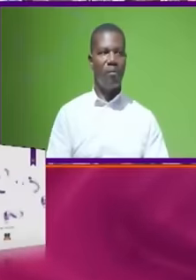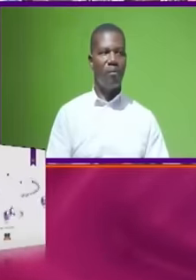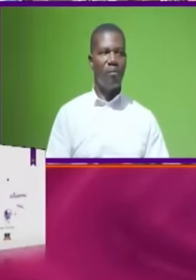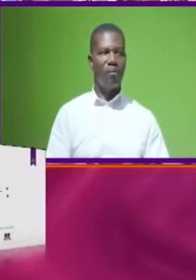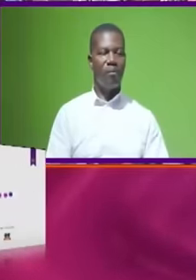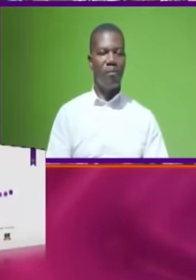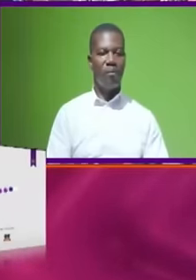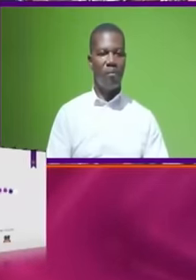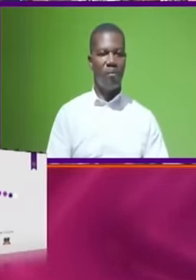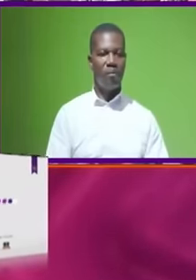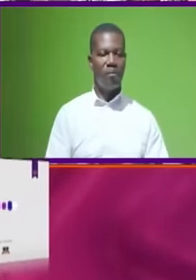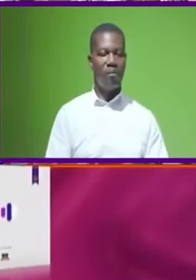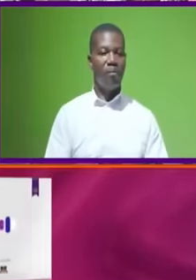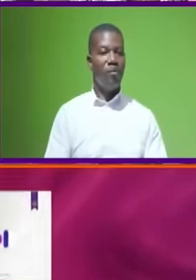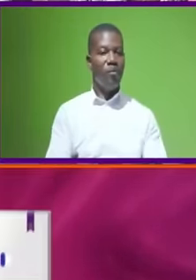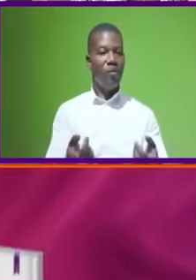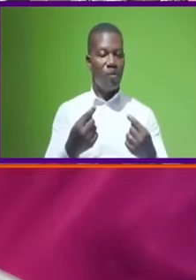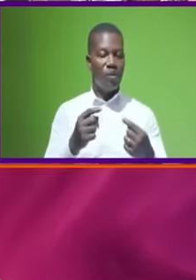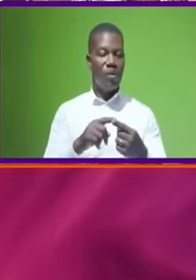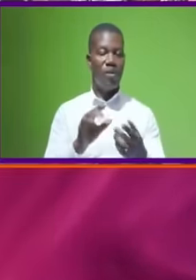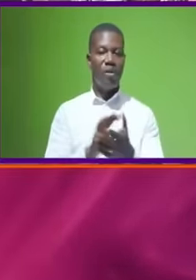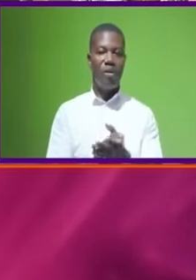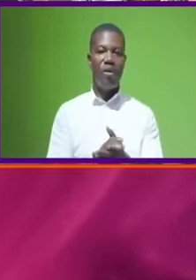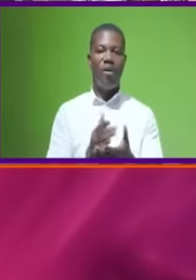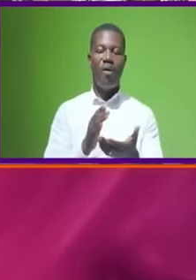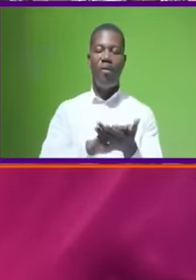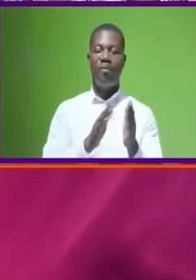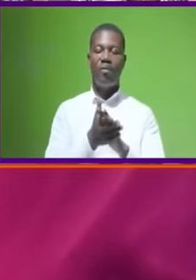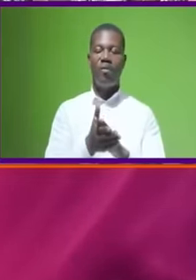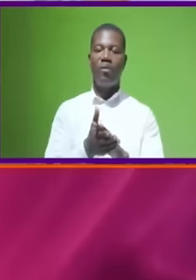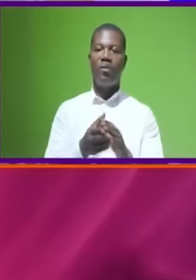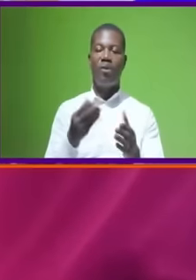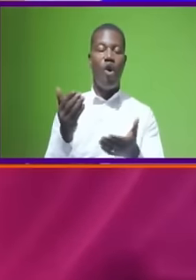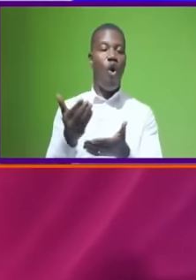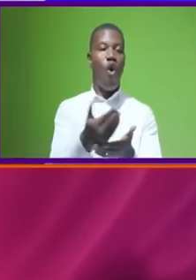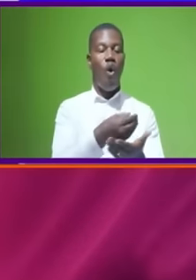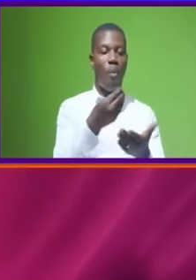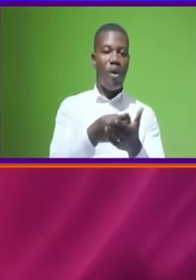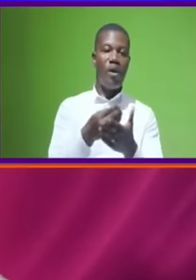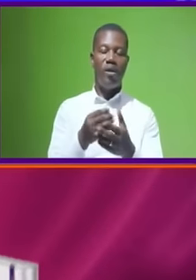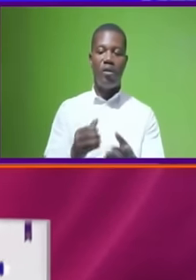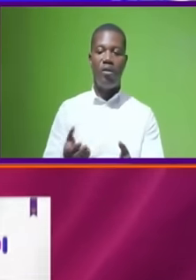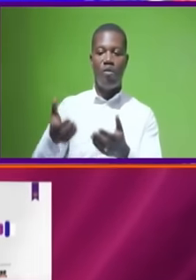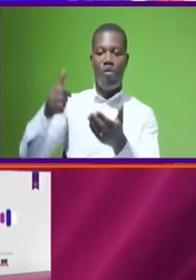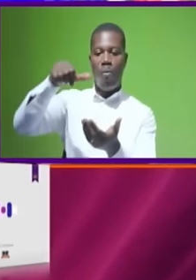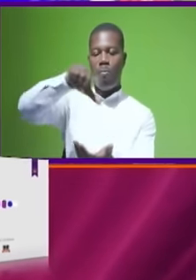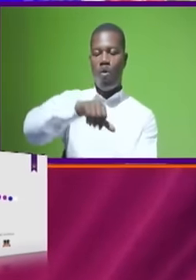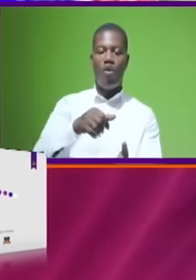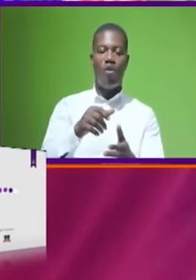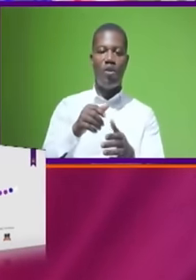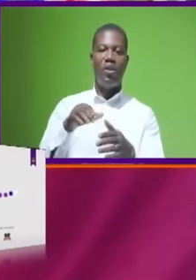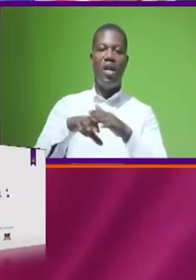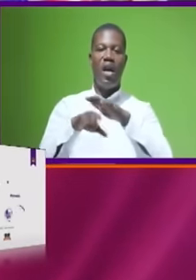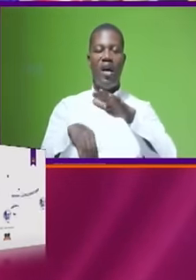Aha. Di begu asma fone nasi. Adi sasi kani na ya den. Begu asma fone